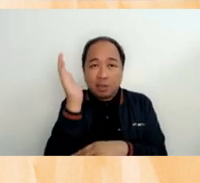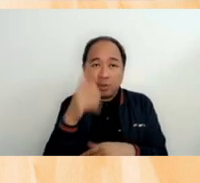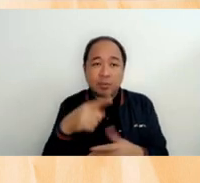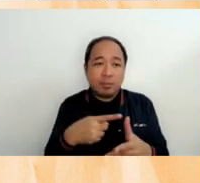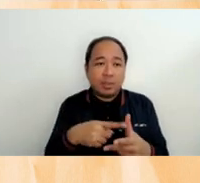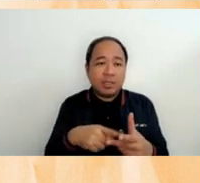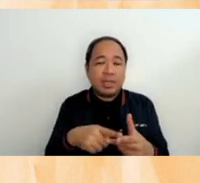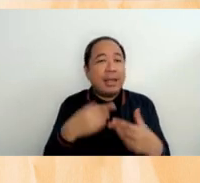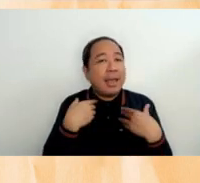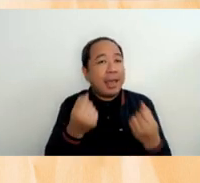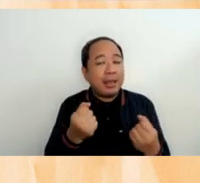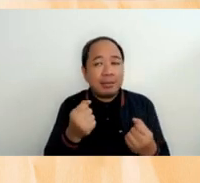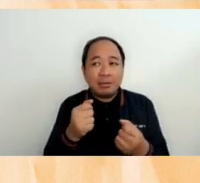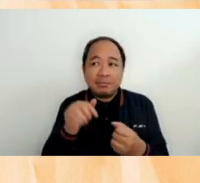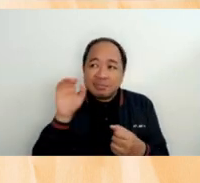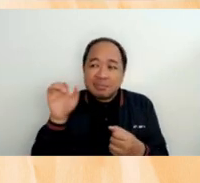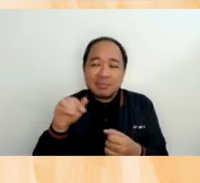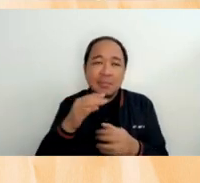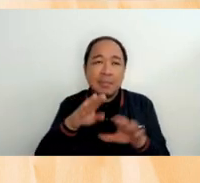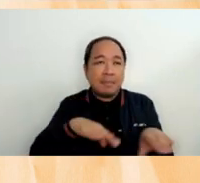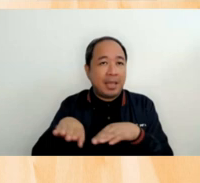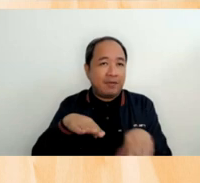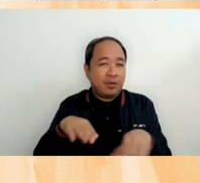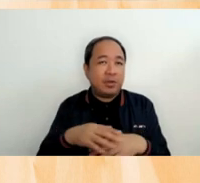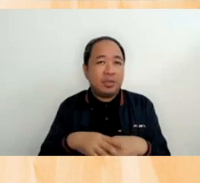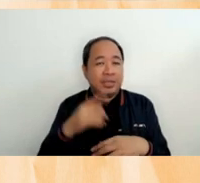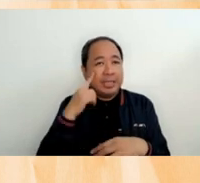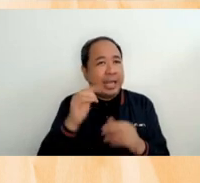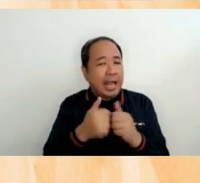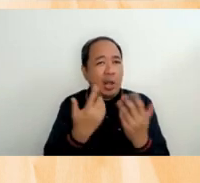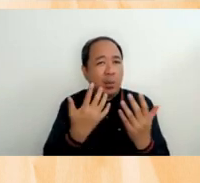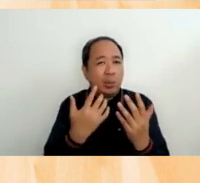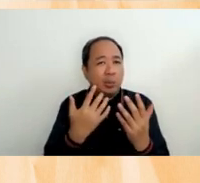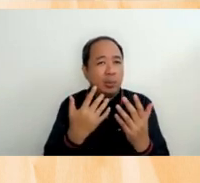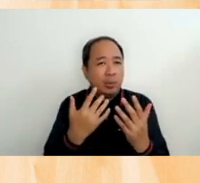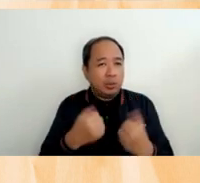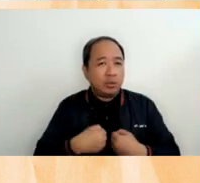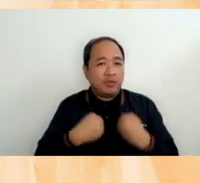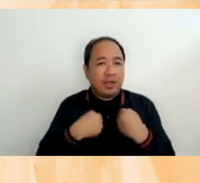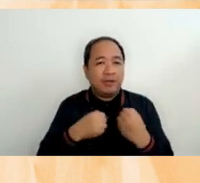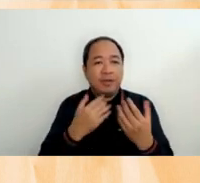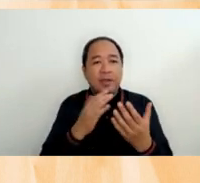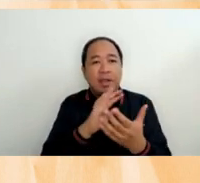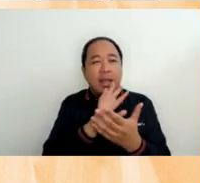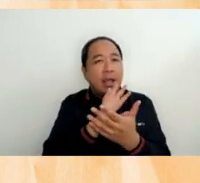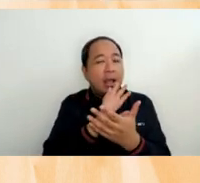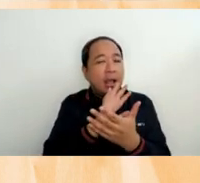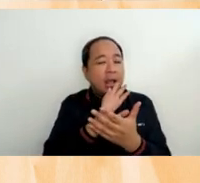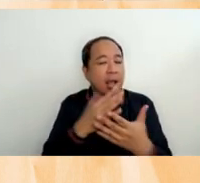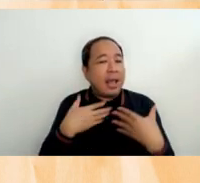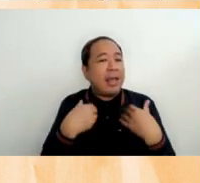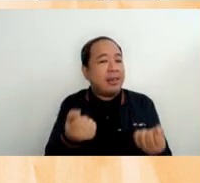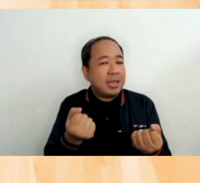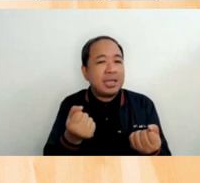our schools would like to have support groups, no, peer groups among the students to create, like I mentioned,